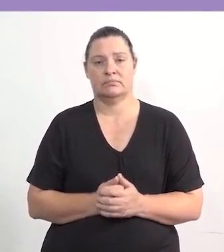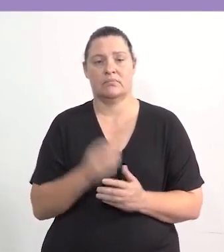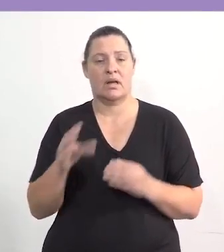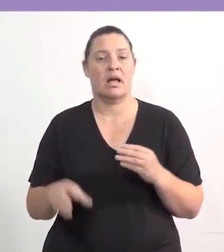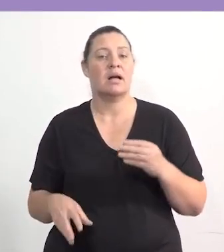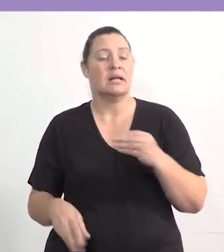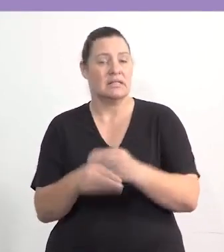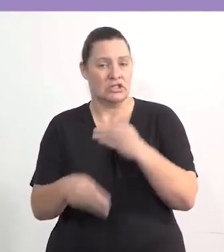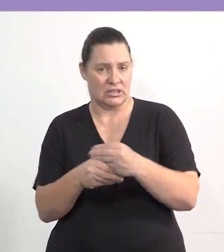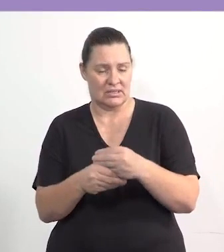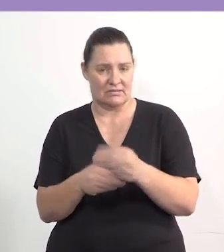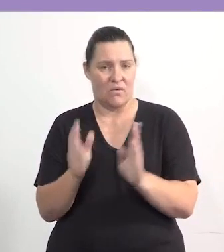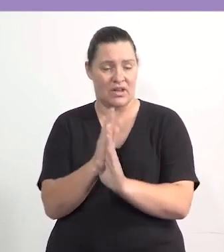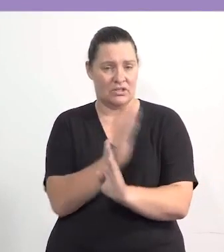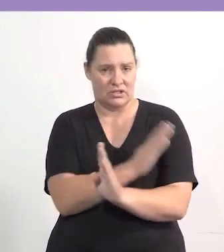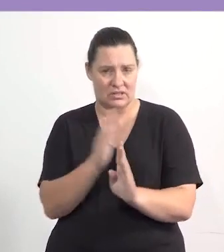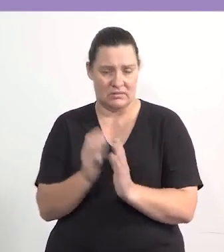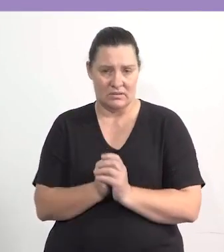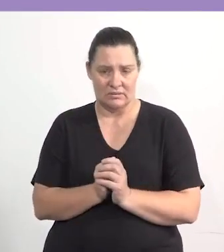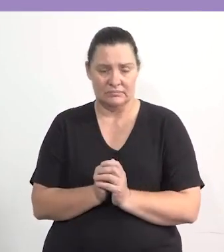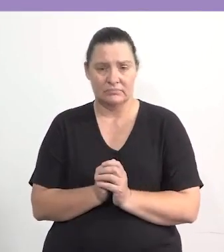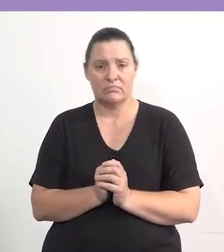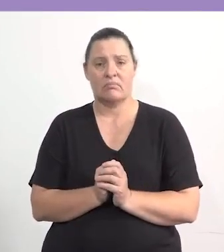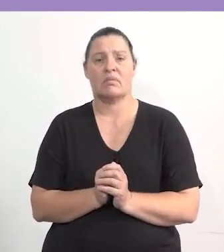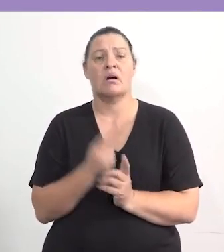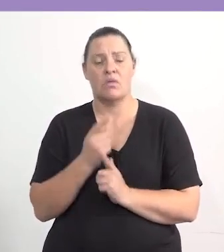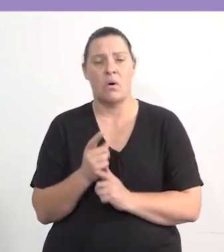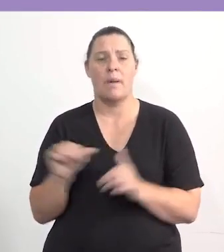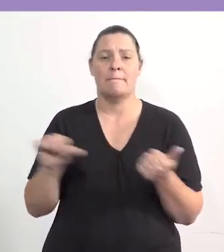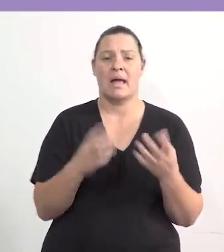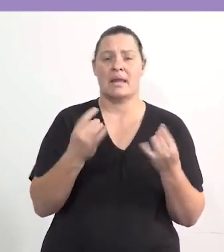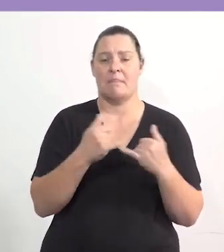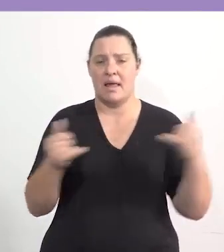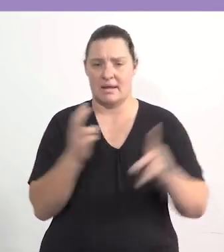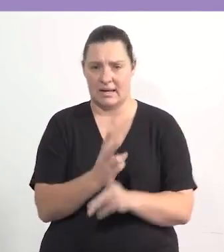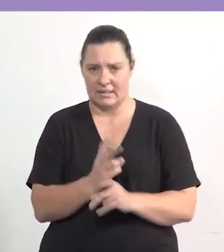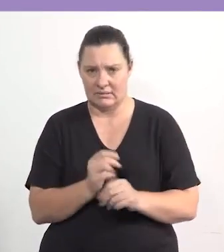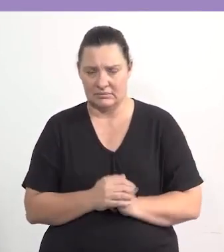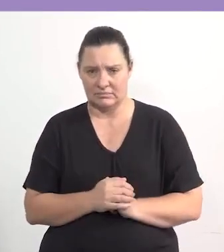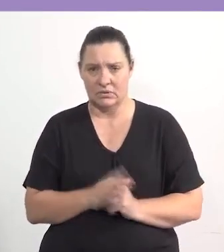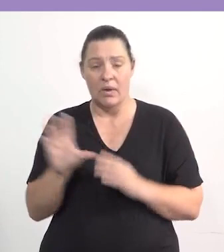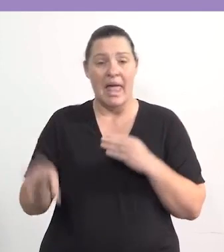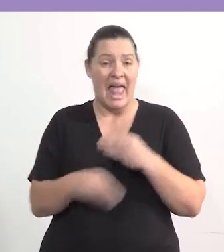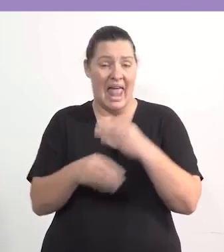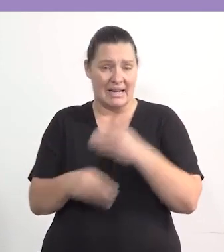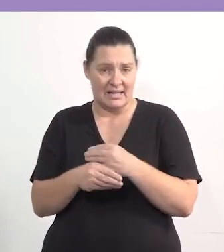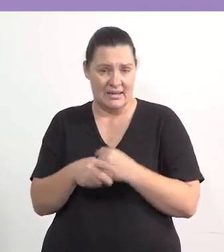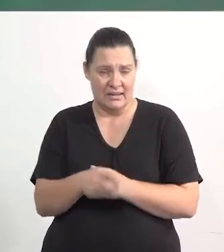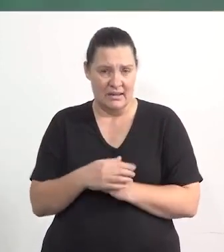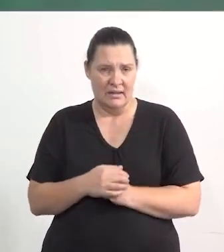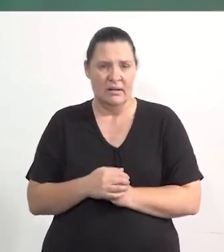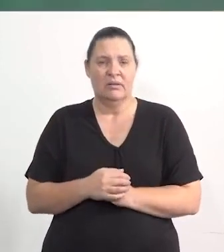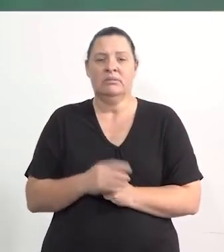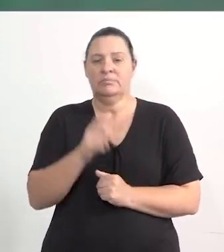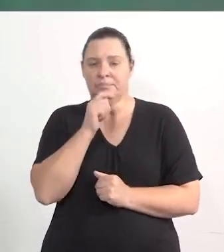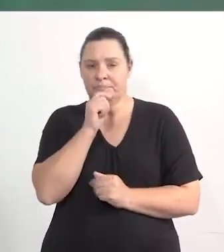Addition of integers. So for addition of integers, let's go back to the number line again. When we are adding, remember we said we move